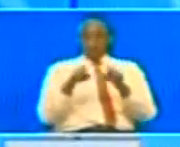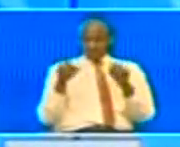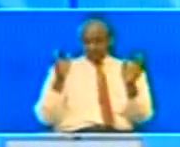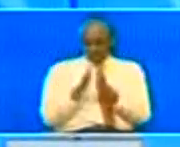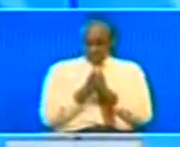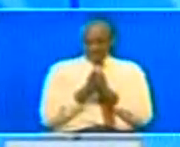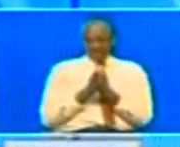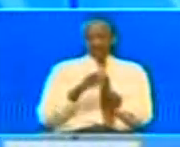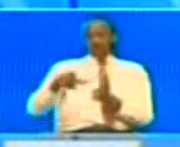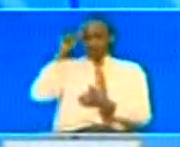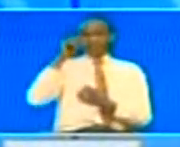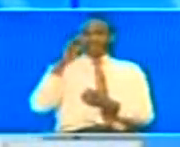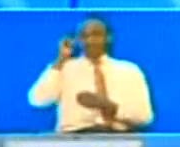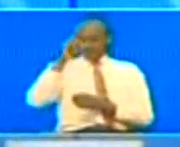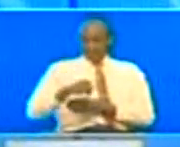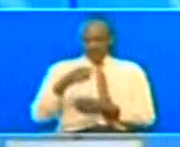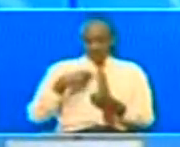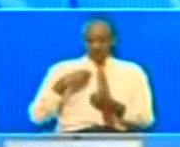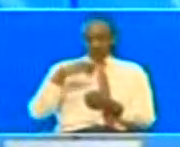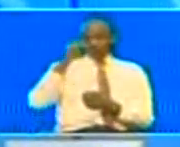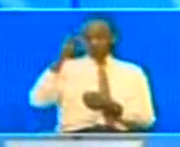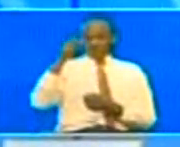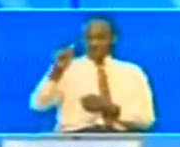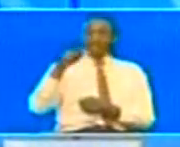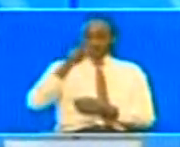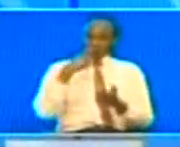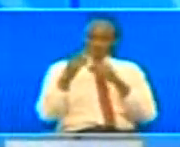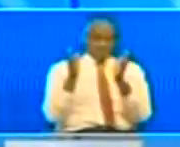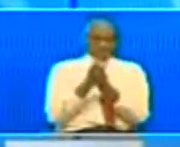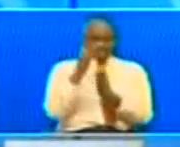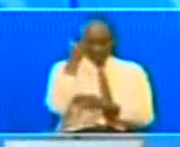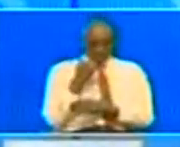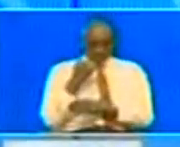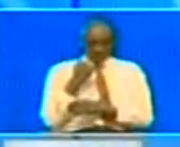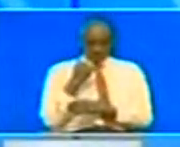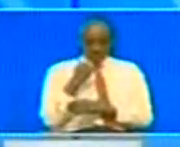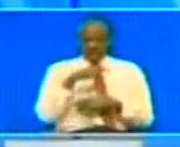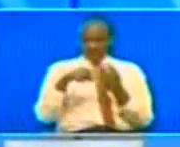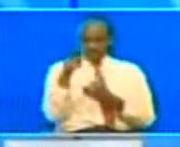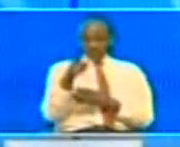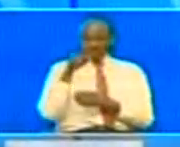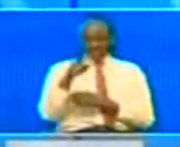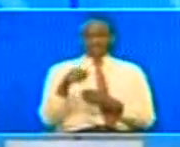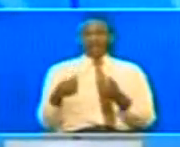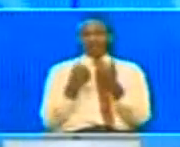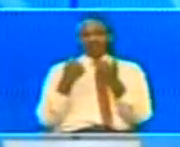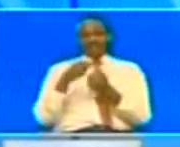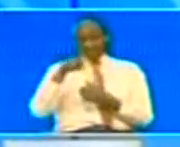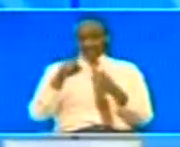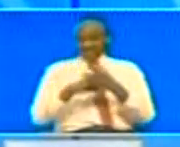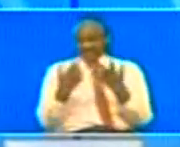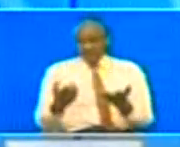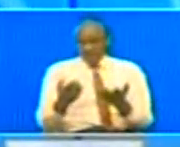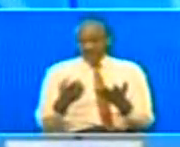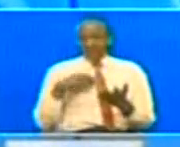also was with nominated Member of Parliament Sinia Birdi, who also spoke to Yvonne Okwara-Matole about that incident. And she started by